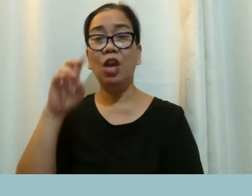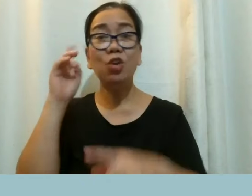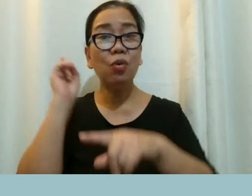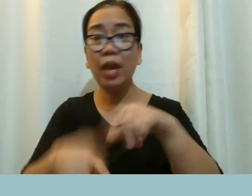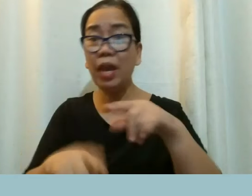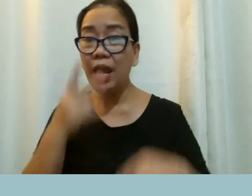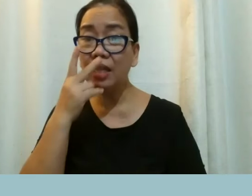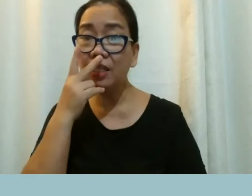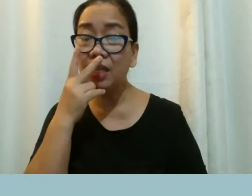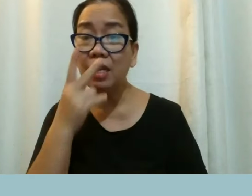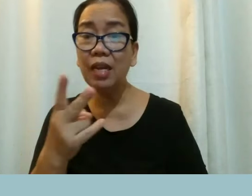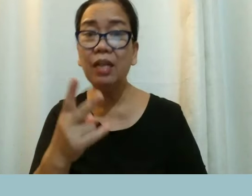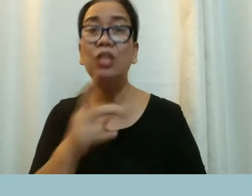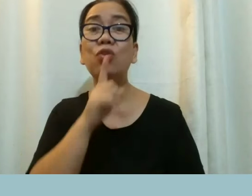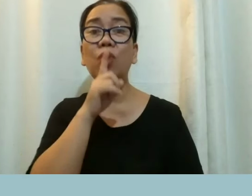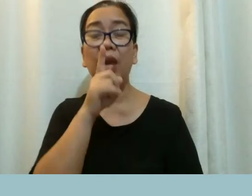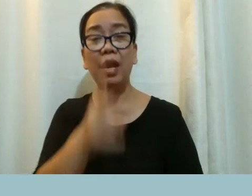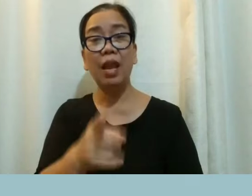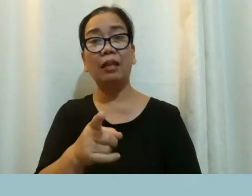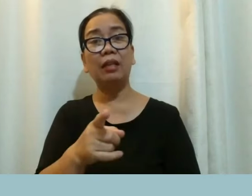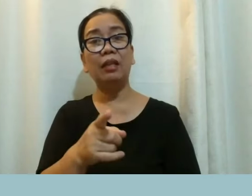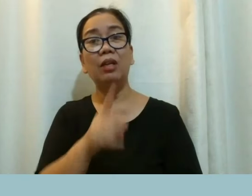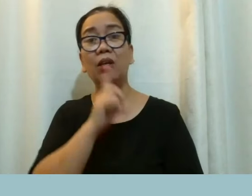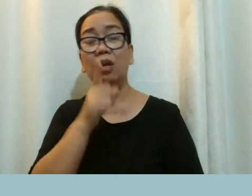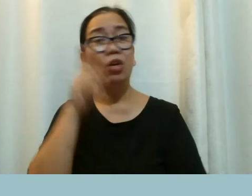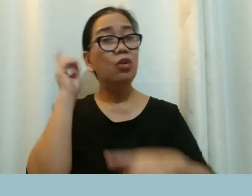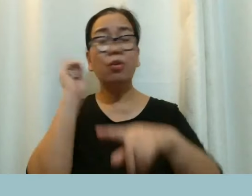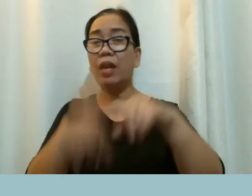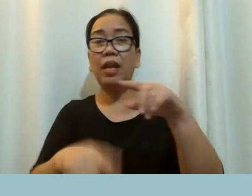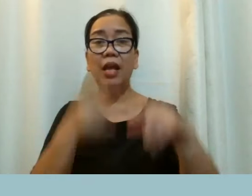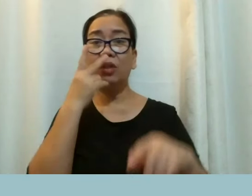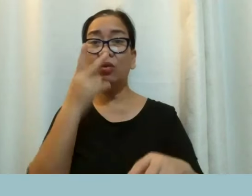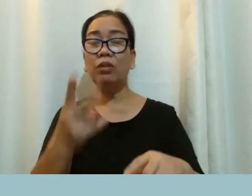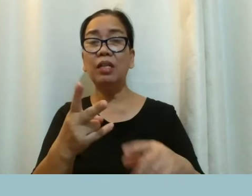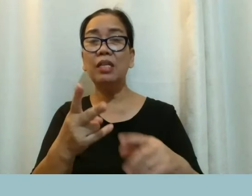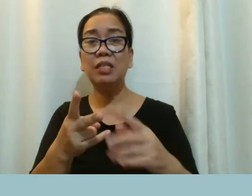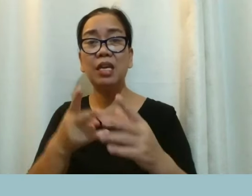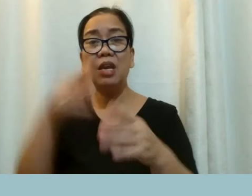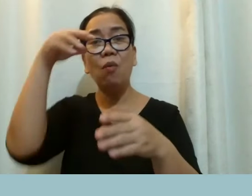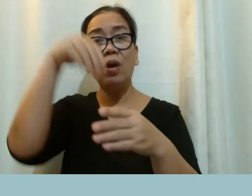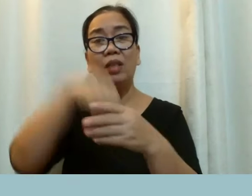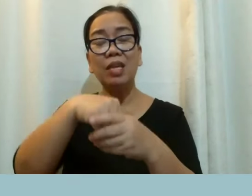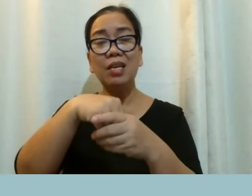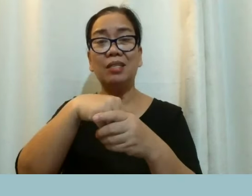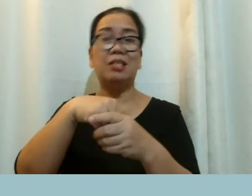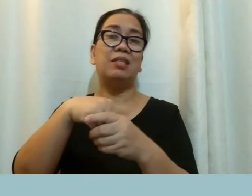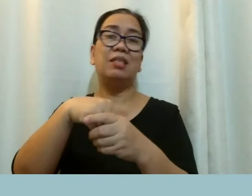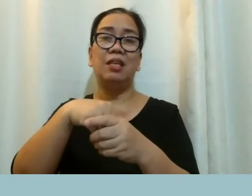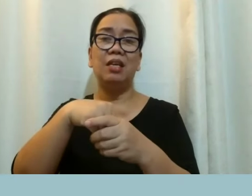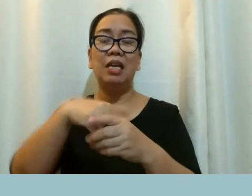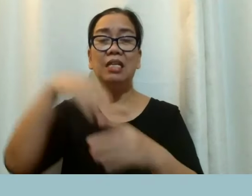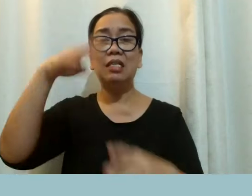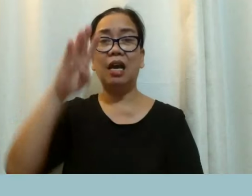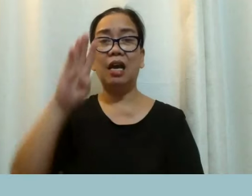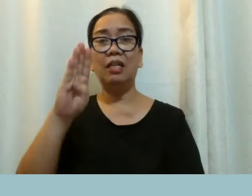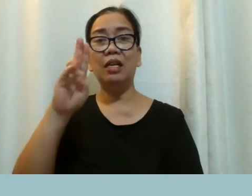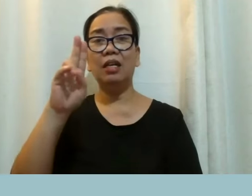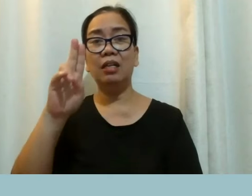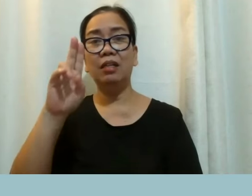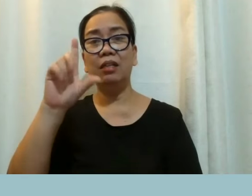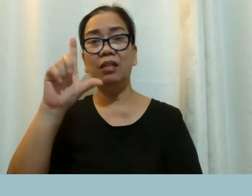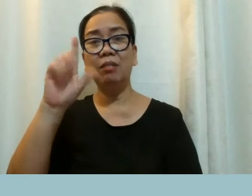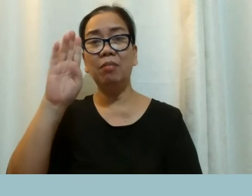Opaque. You cannot clearly, you cannot totally see what is